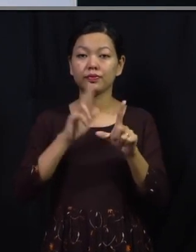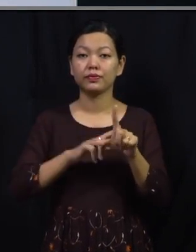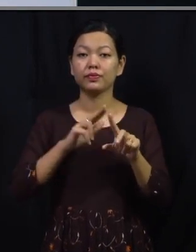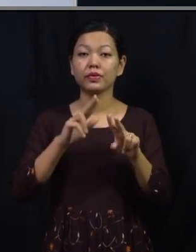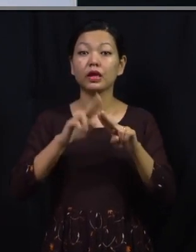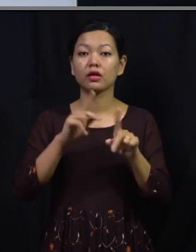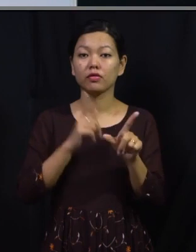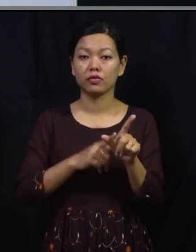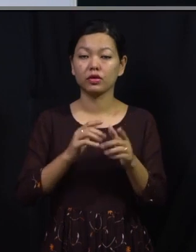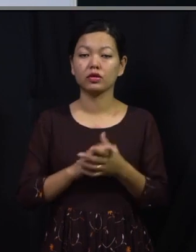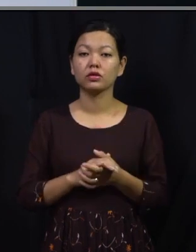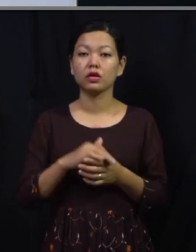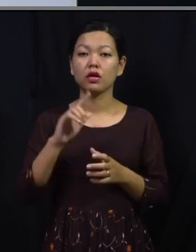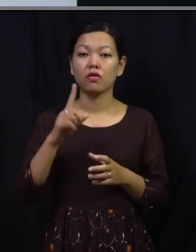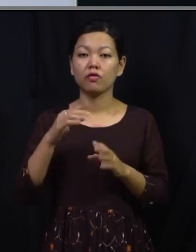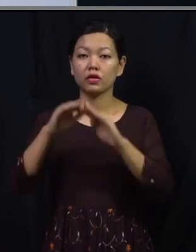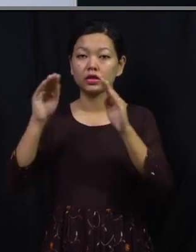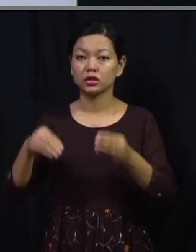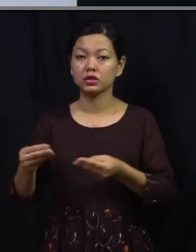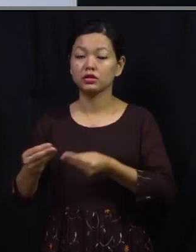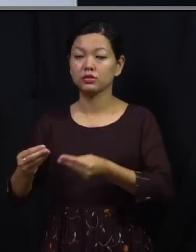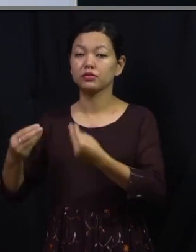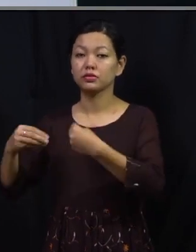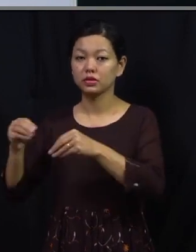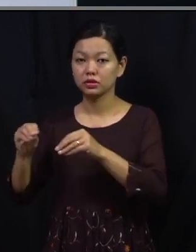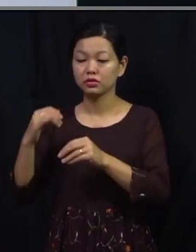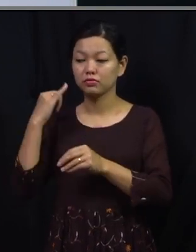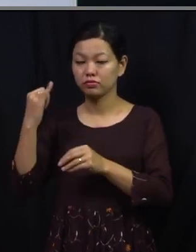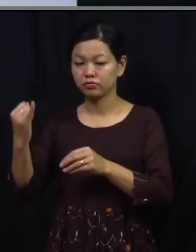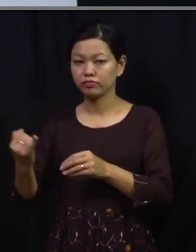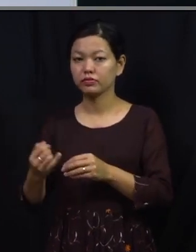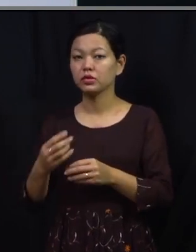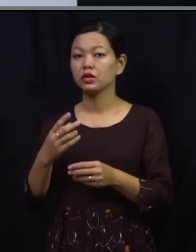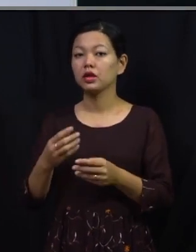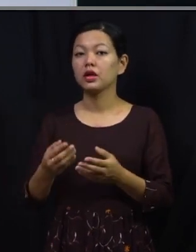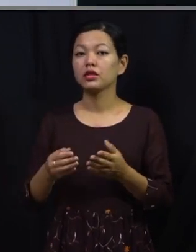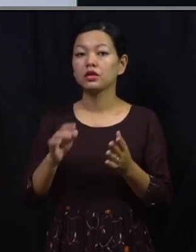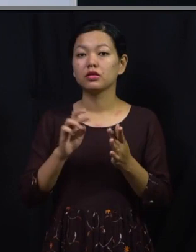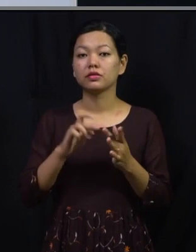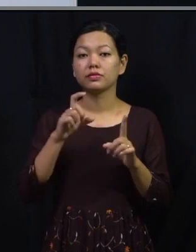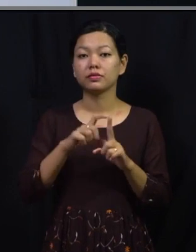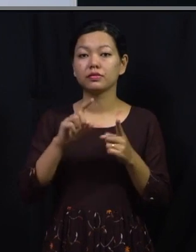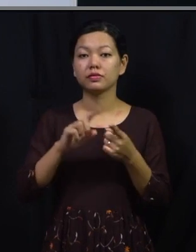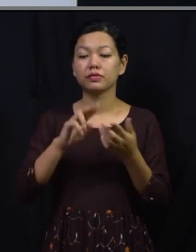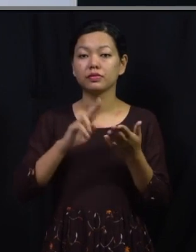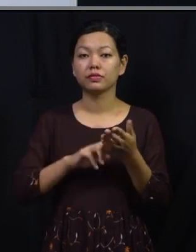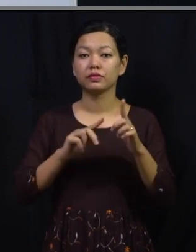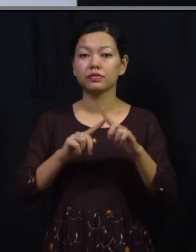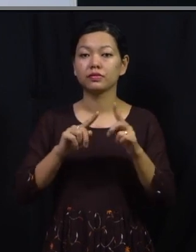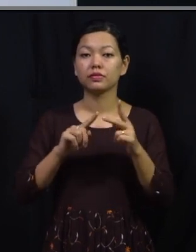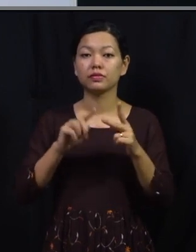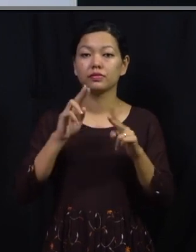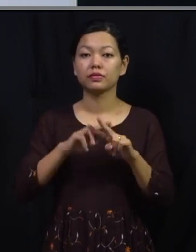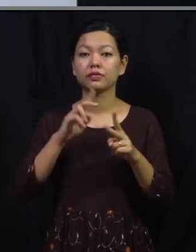identify the business transaction. You identify the business transaction which are of monetary